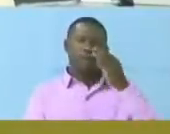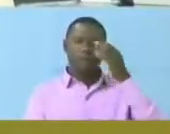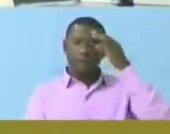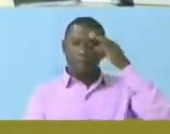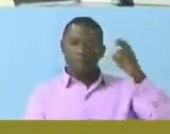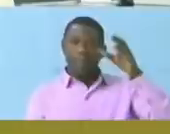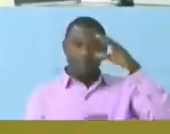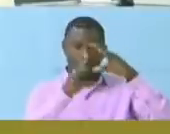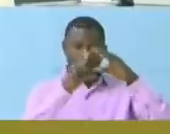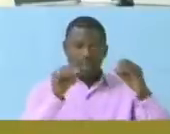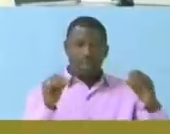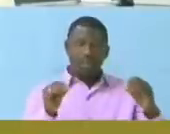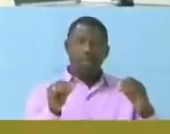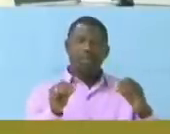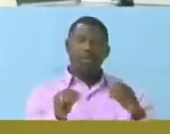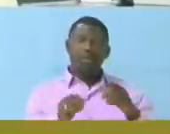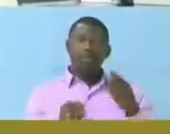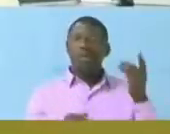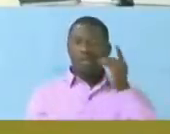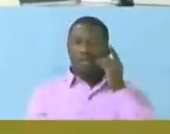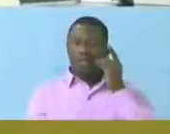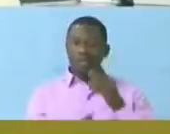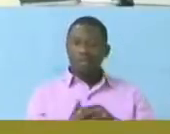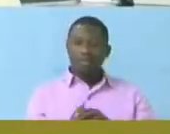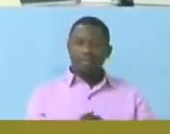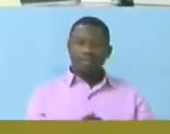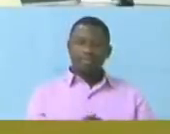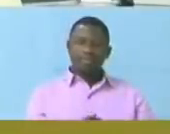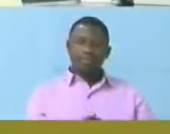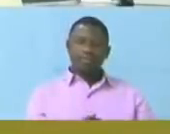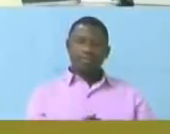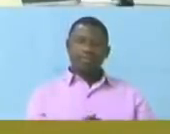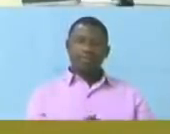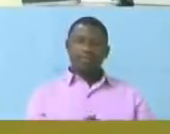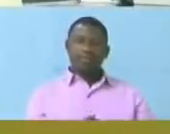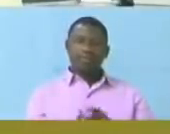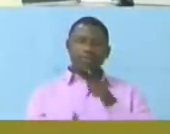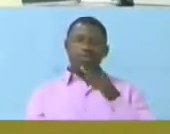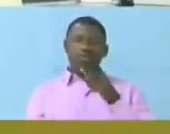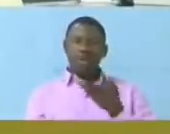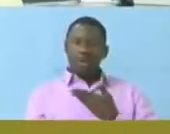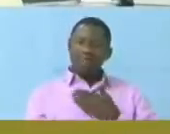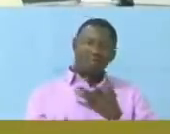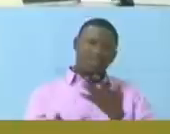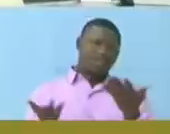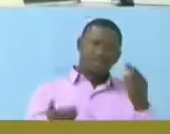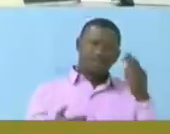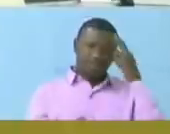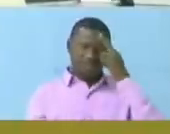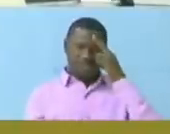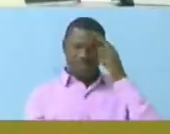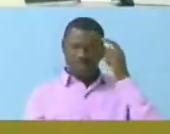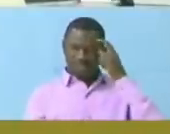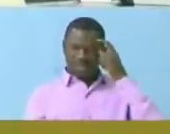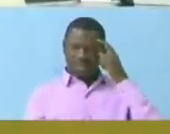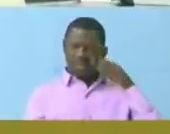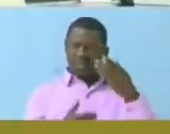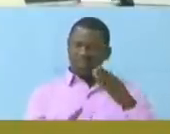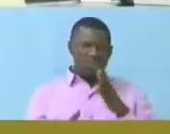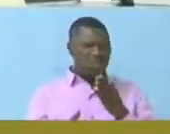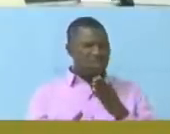date. Do you have any reason to doubt the authenticity of this